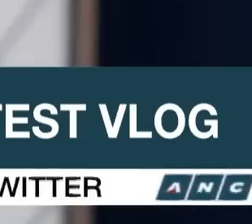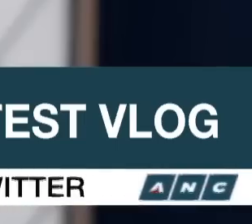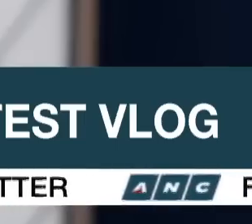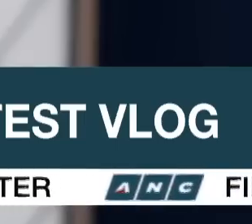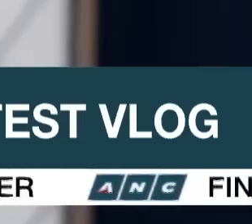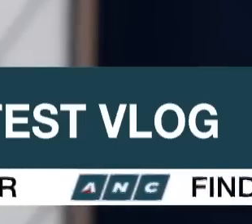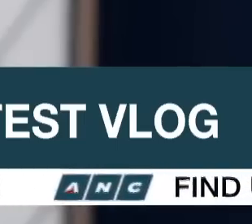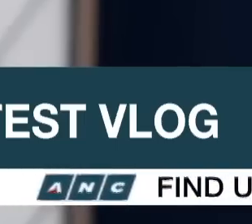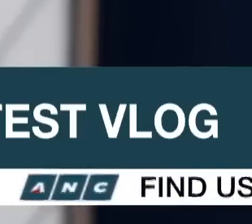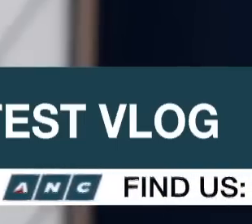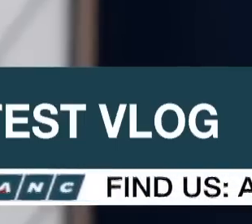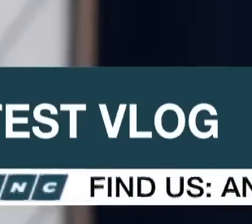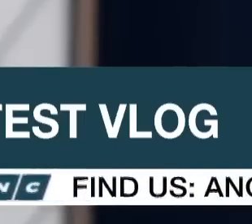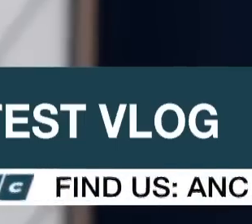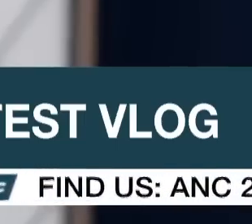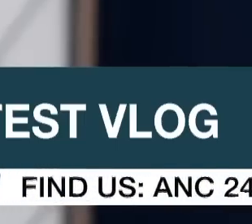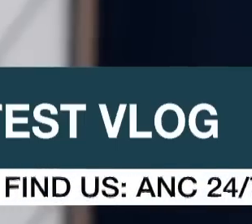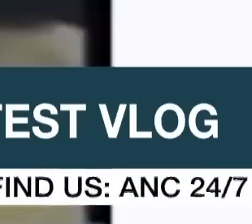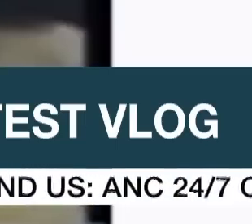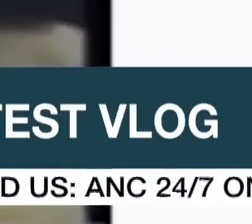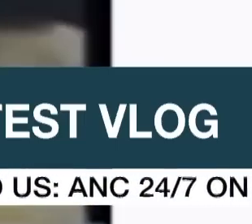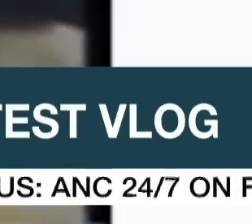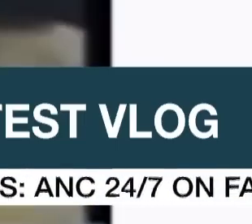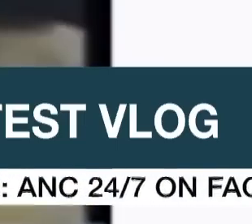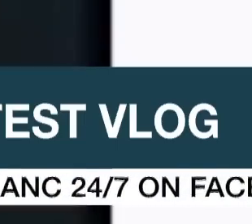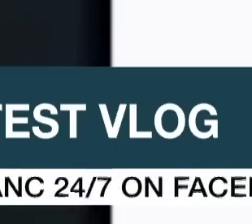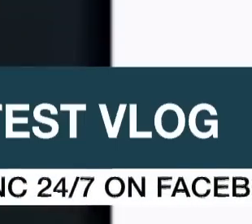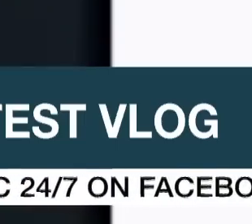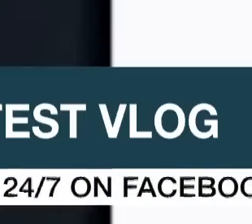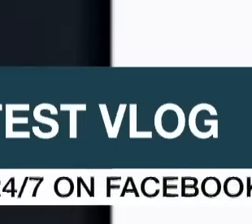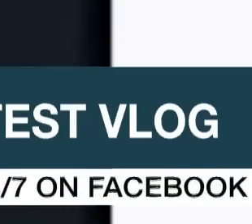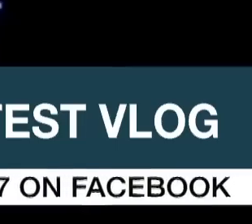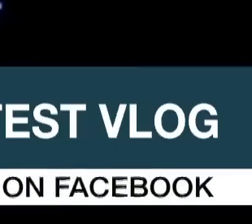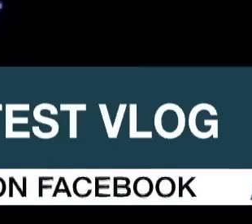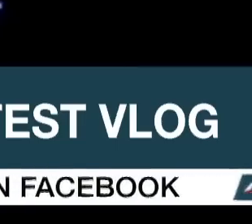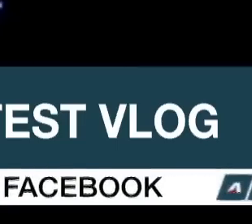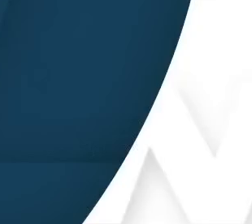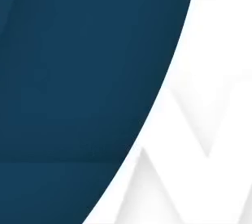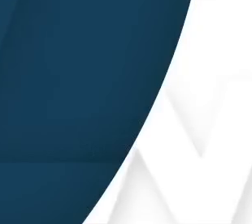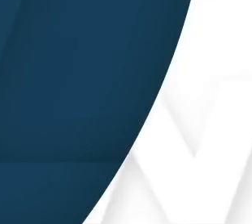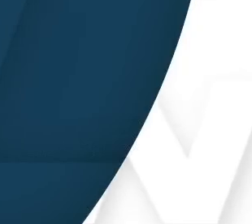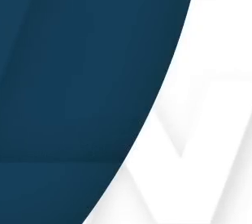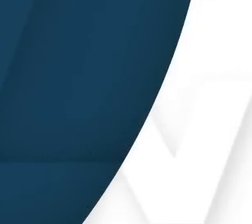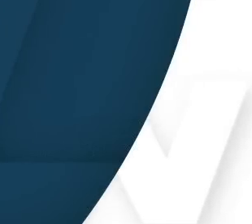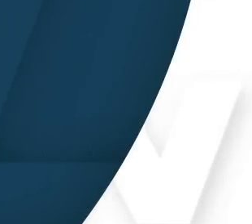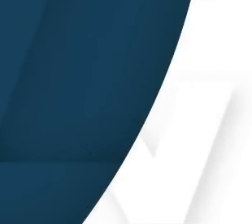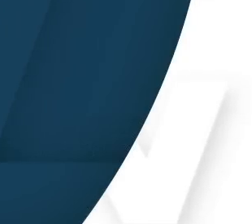Mm-hmm. Okay, we're going to have to leave it at that. Pia Gutierrez there joining us on the line. Thanks, Pia. Take care. Keep safe.